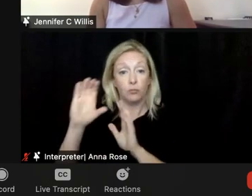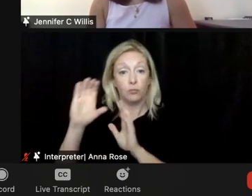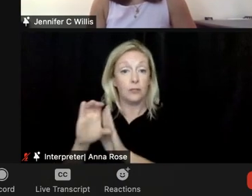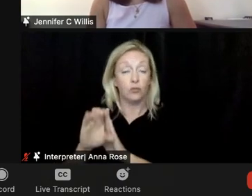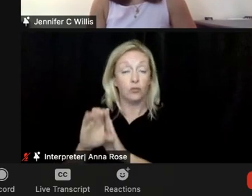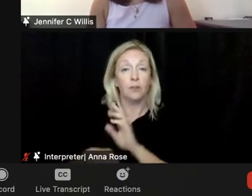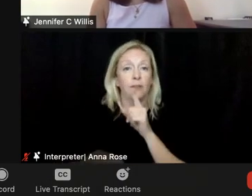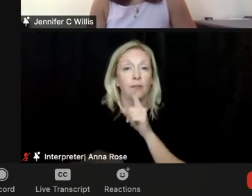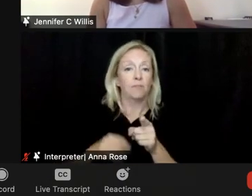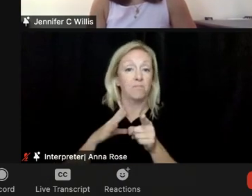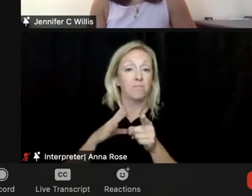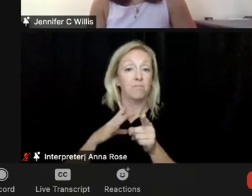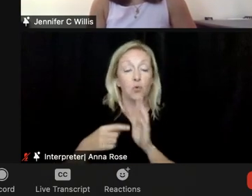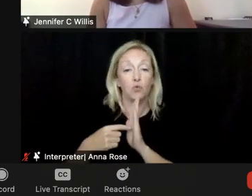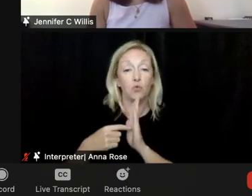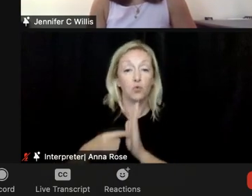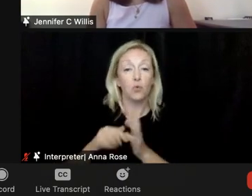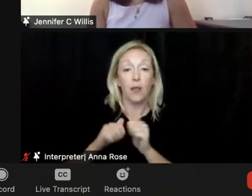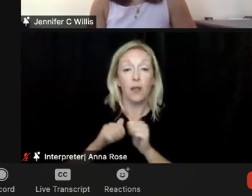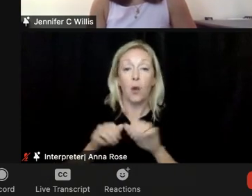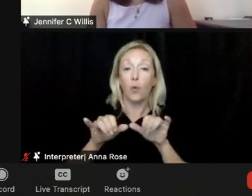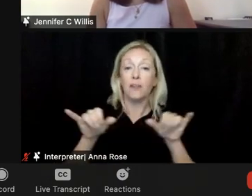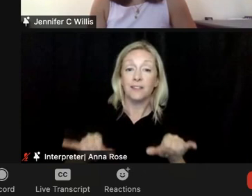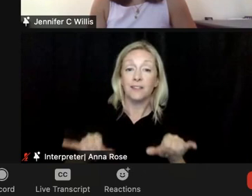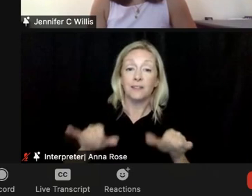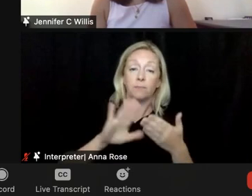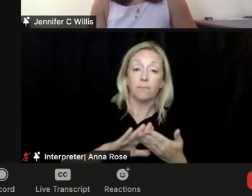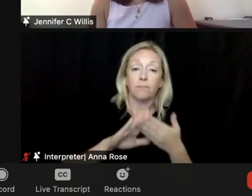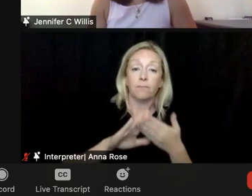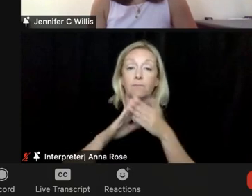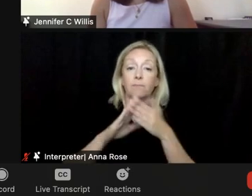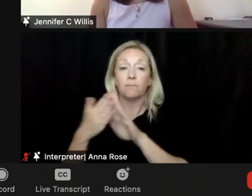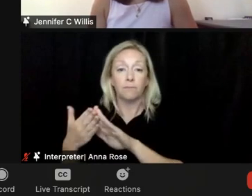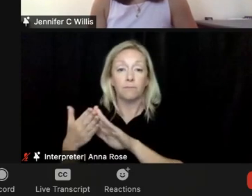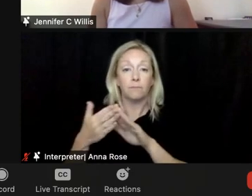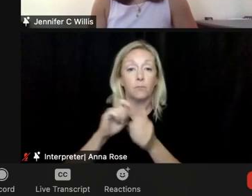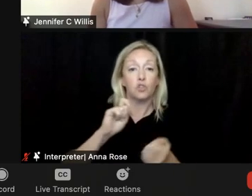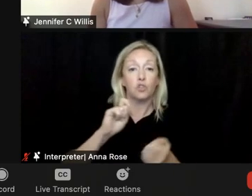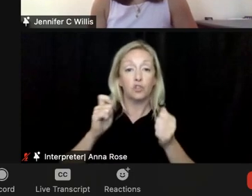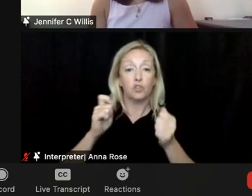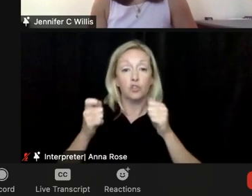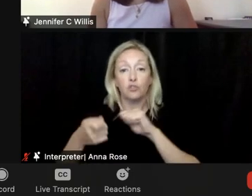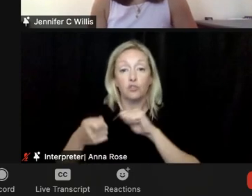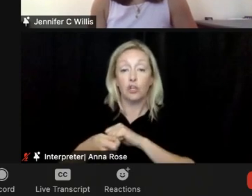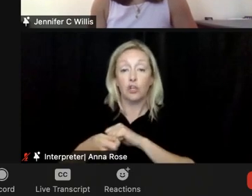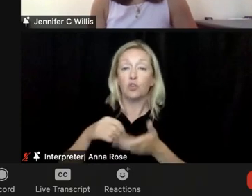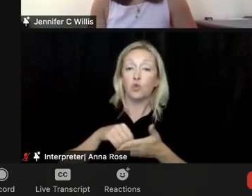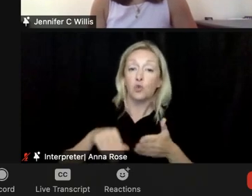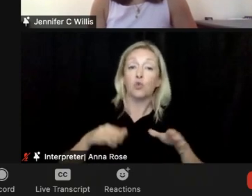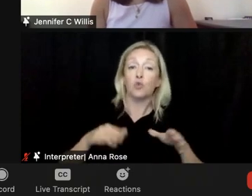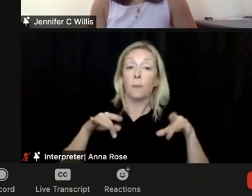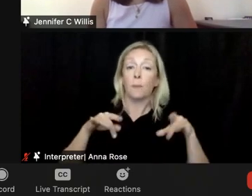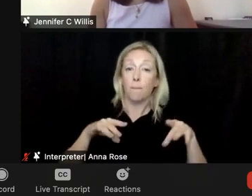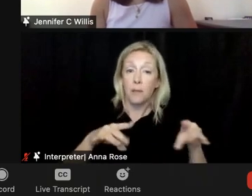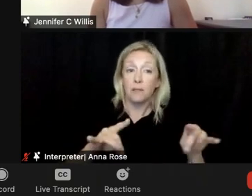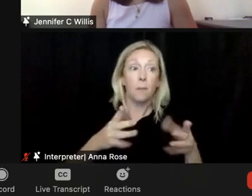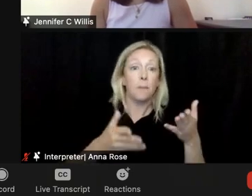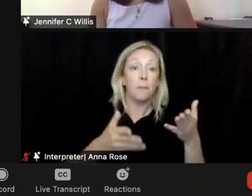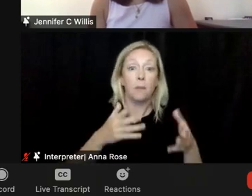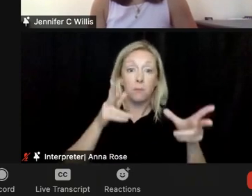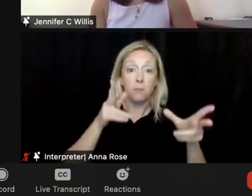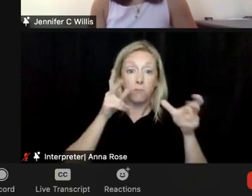it shows how a communication system transforms as the child makes progress both visually and